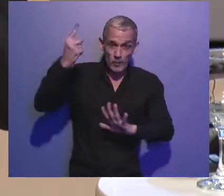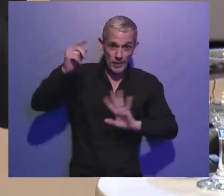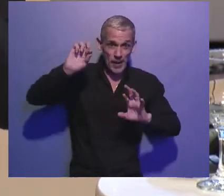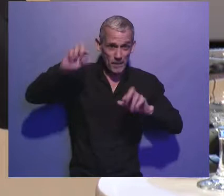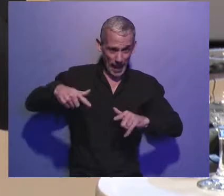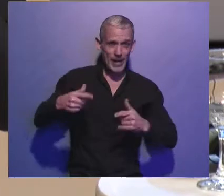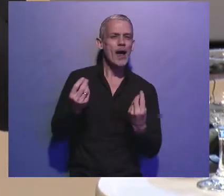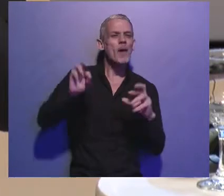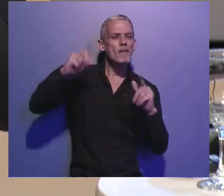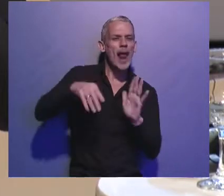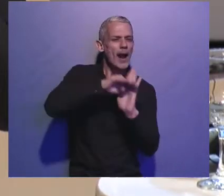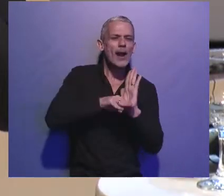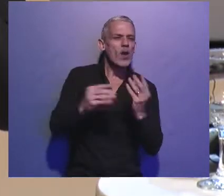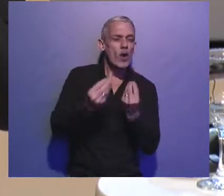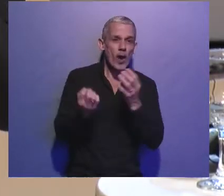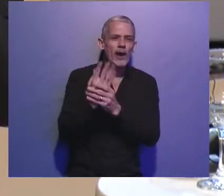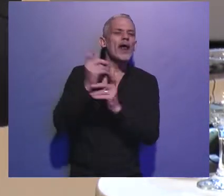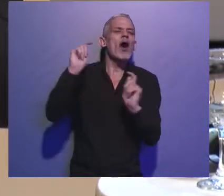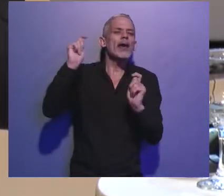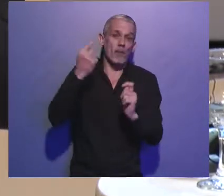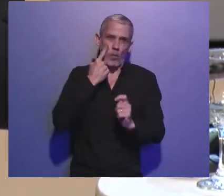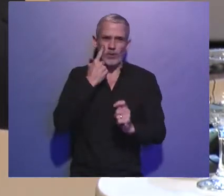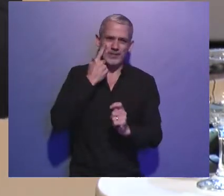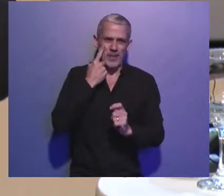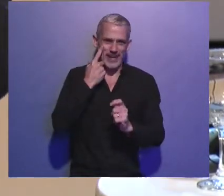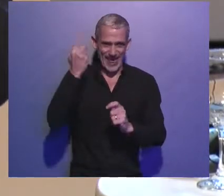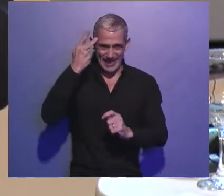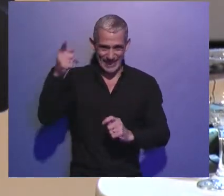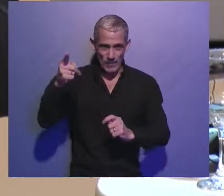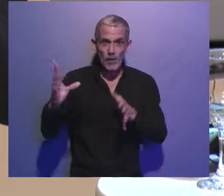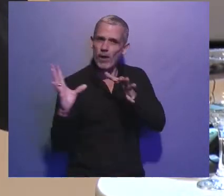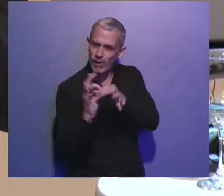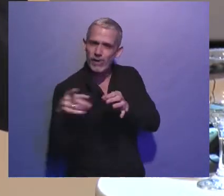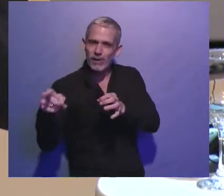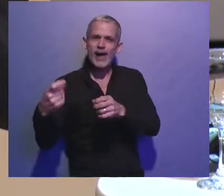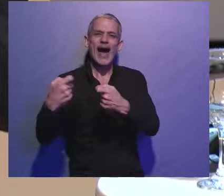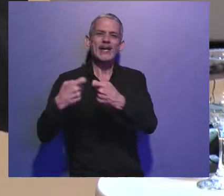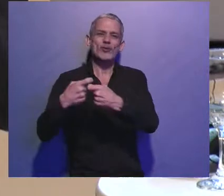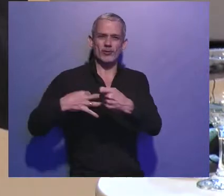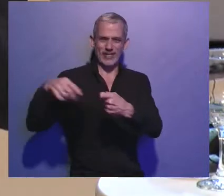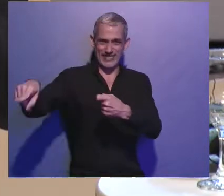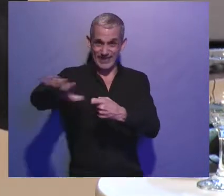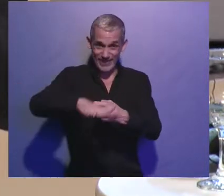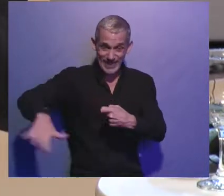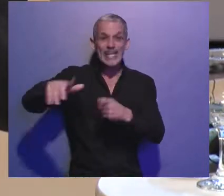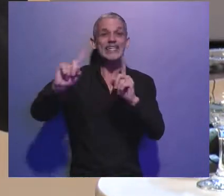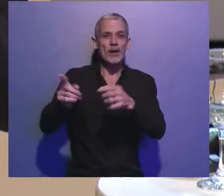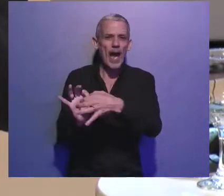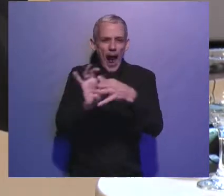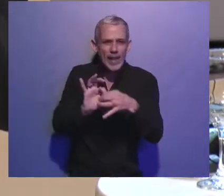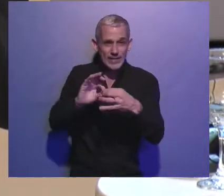was created by the City Hall together with civil society and OGP, and its 5